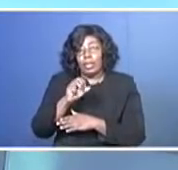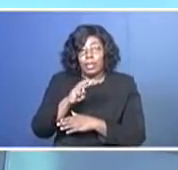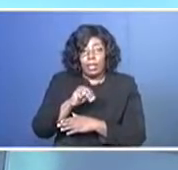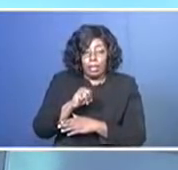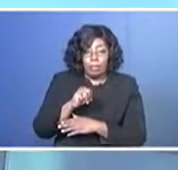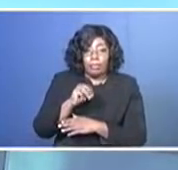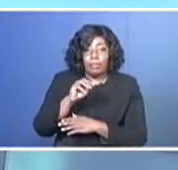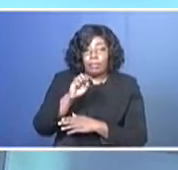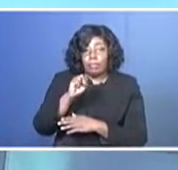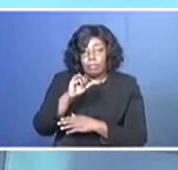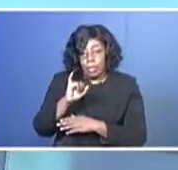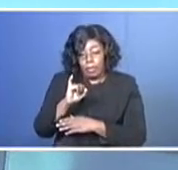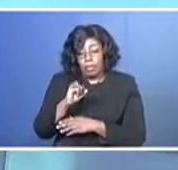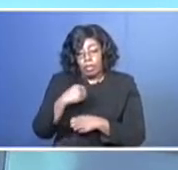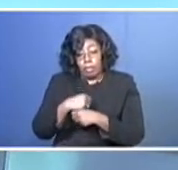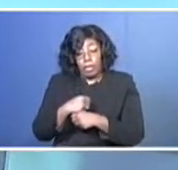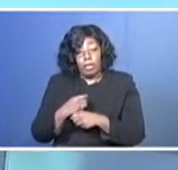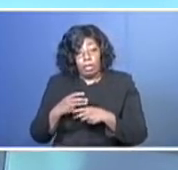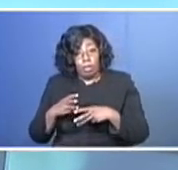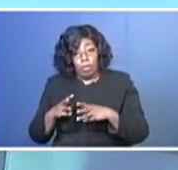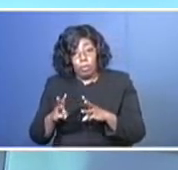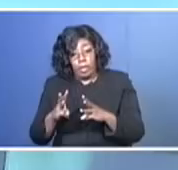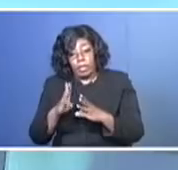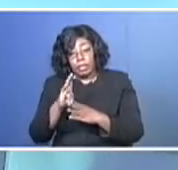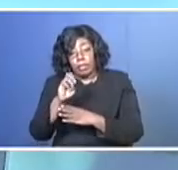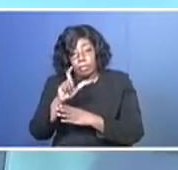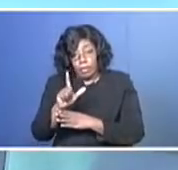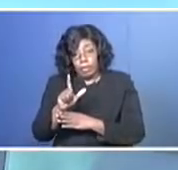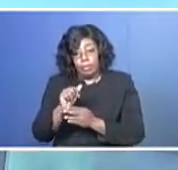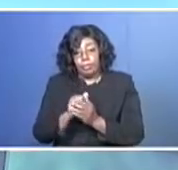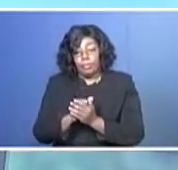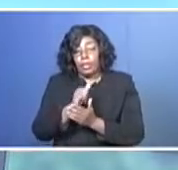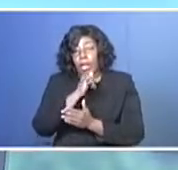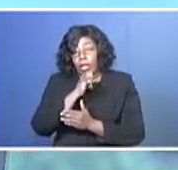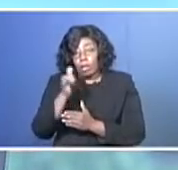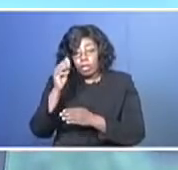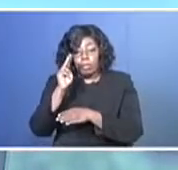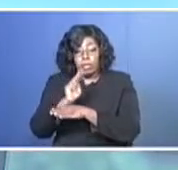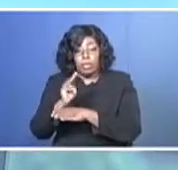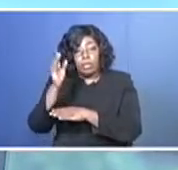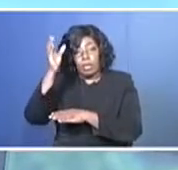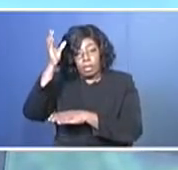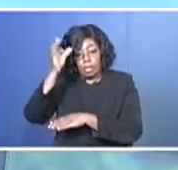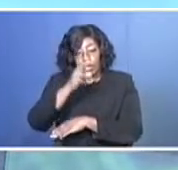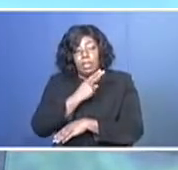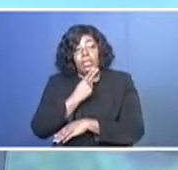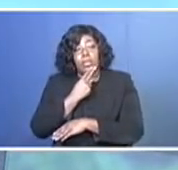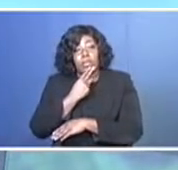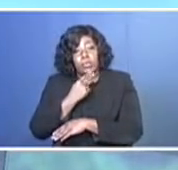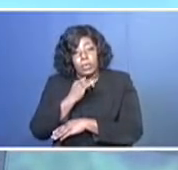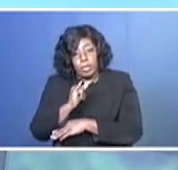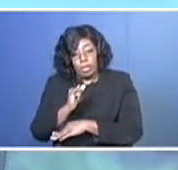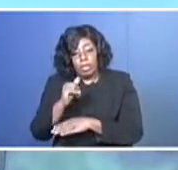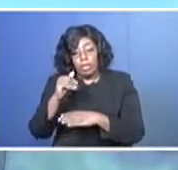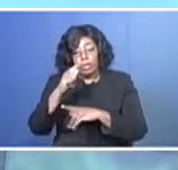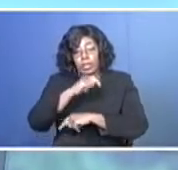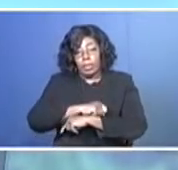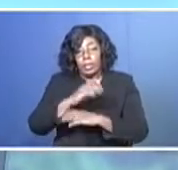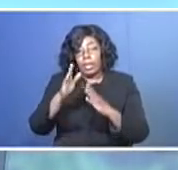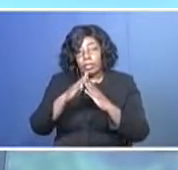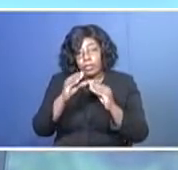Andros. Paving the way for this to happen is a BAMSI bill Agriculture Minister, the Honourable Clay Sweeting, tabled in the House of Assembly on